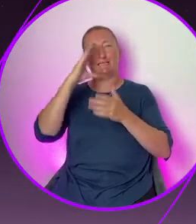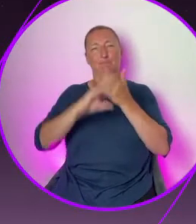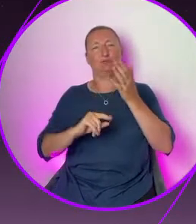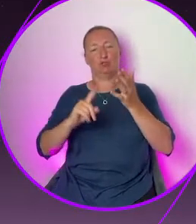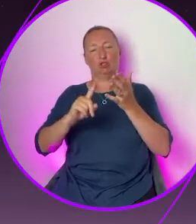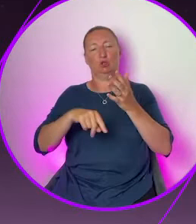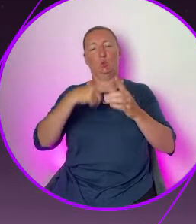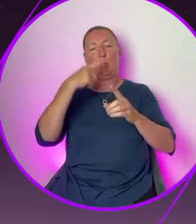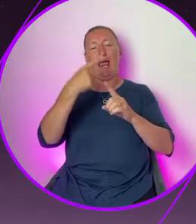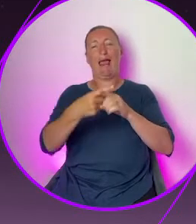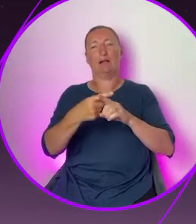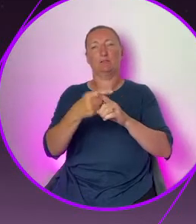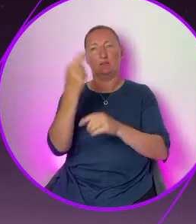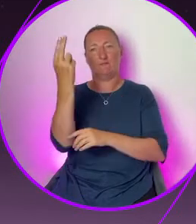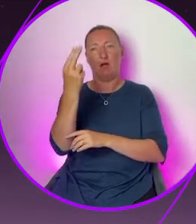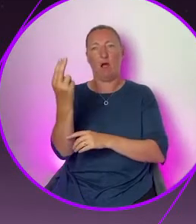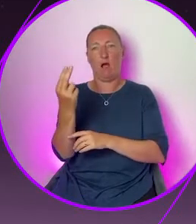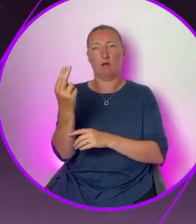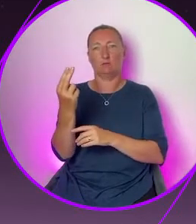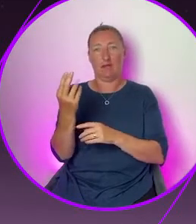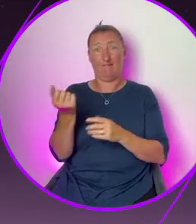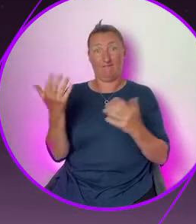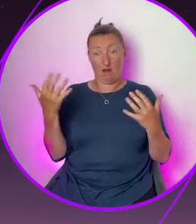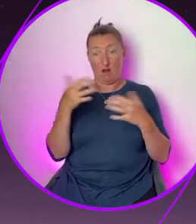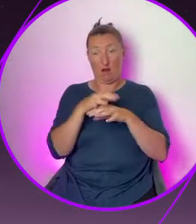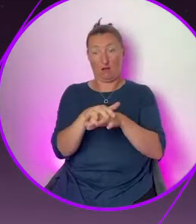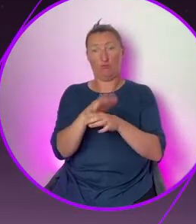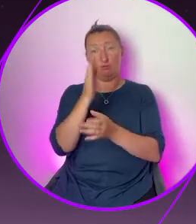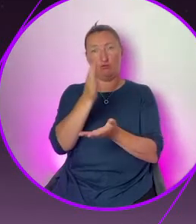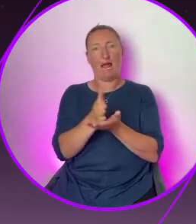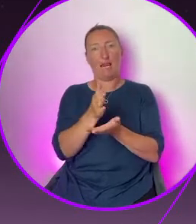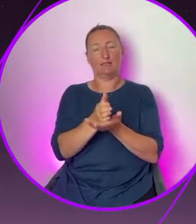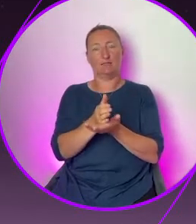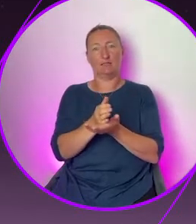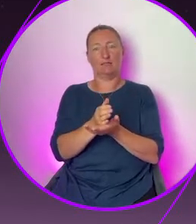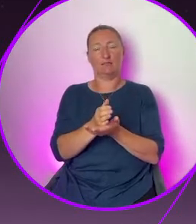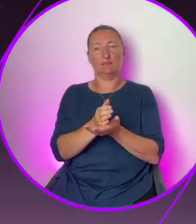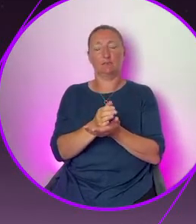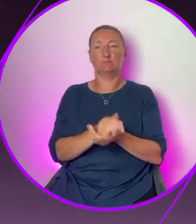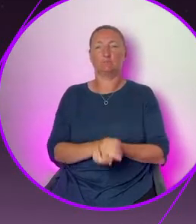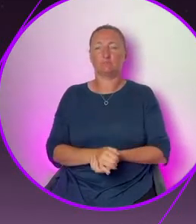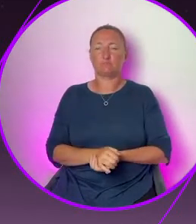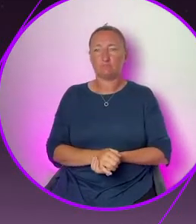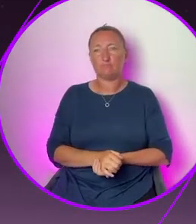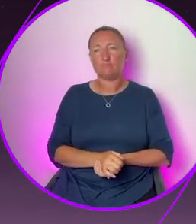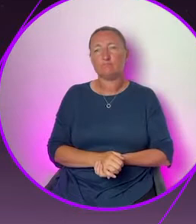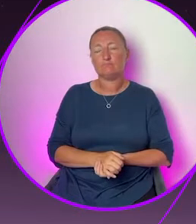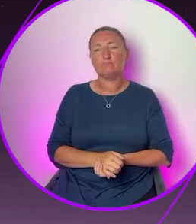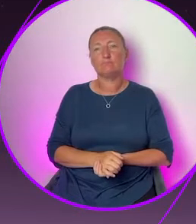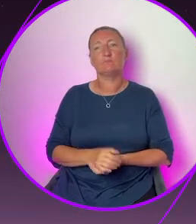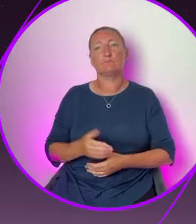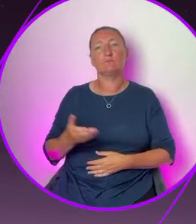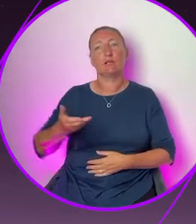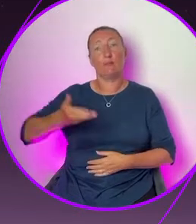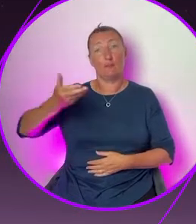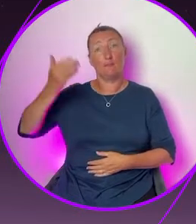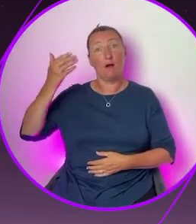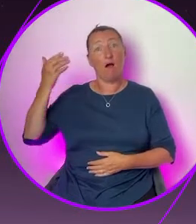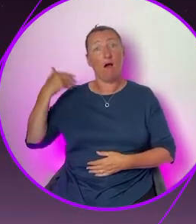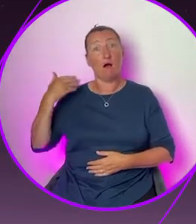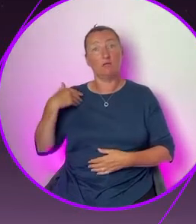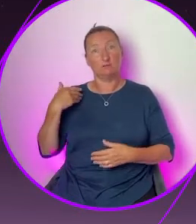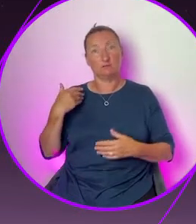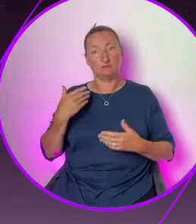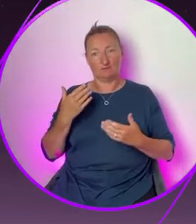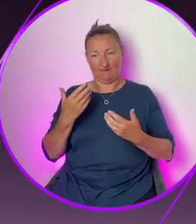approach to an increasingly hybrid reality where, as I mentioned before, you can no longer really make a distinction between physical and